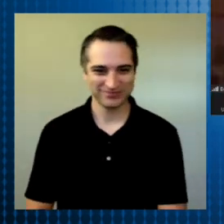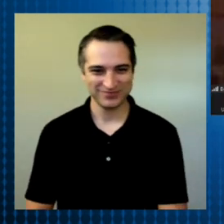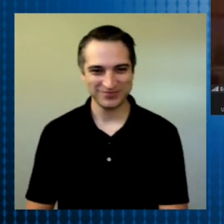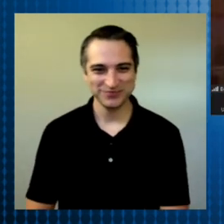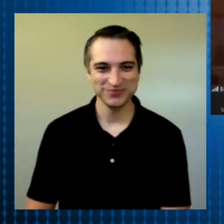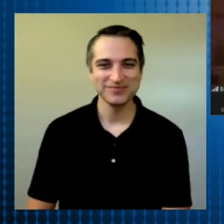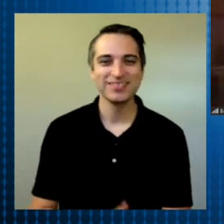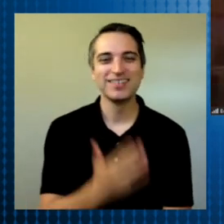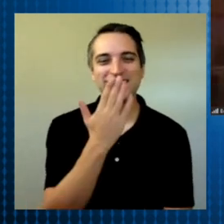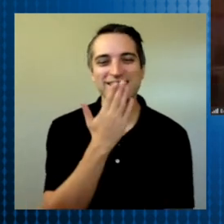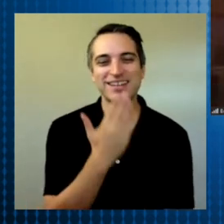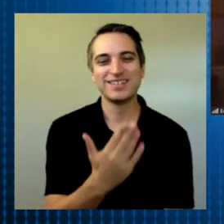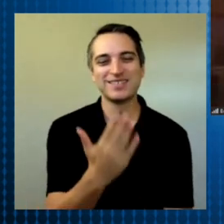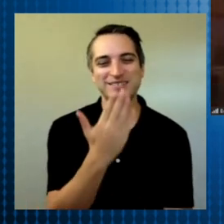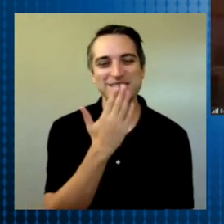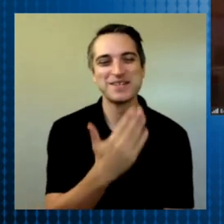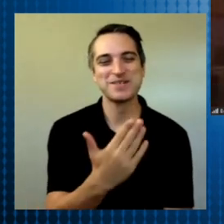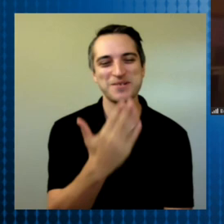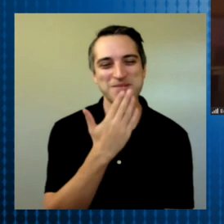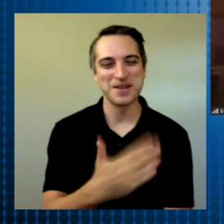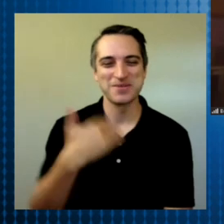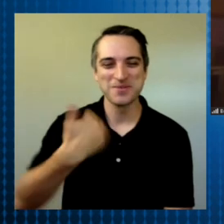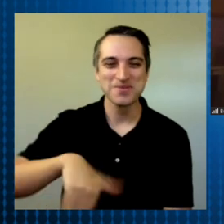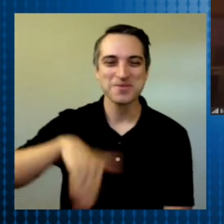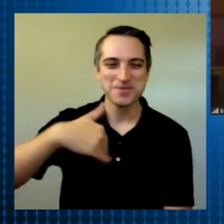you. Oh, my goodness. That was,